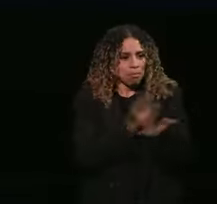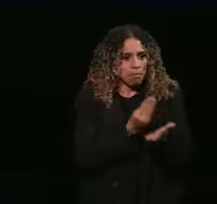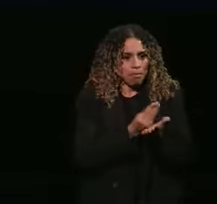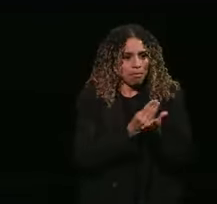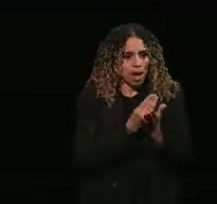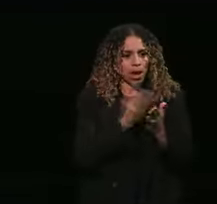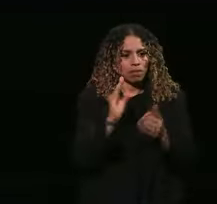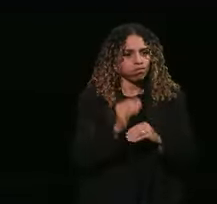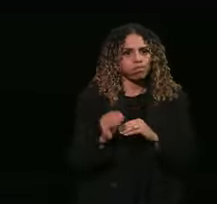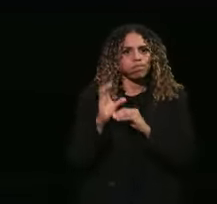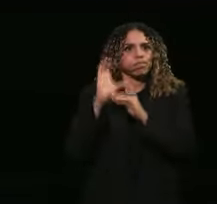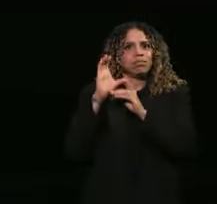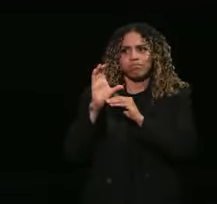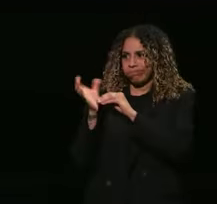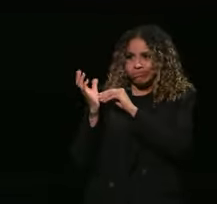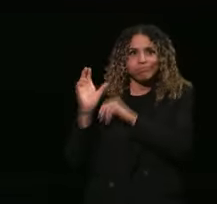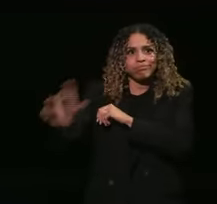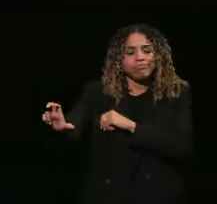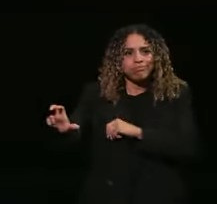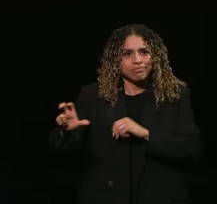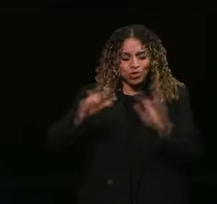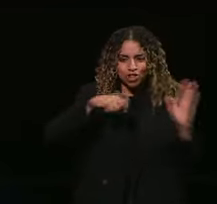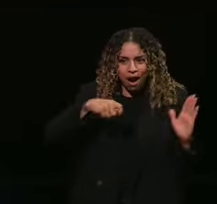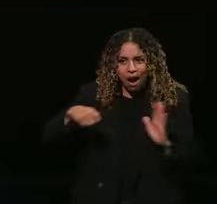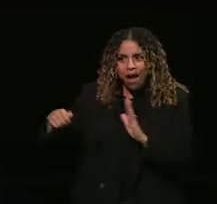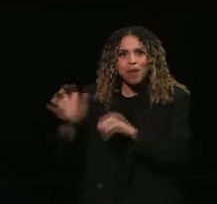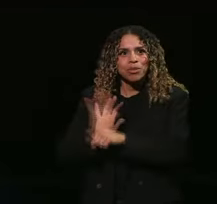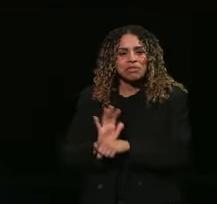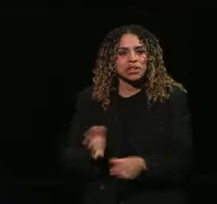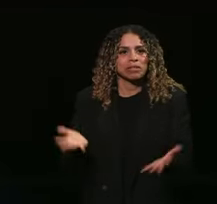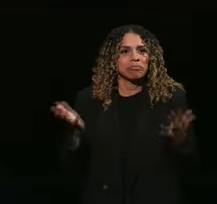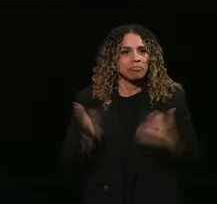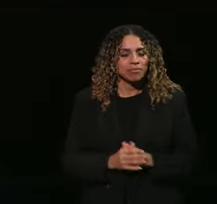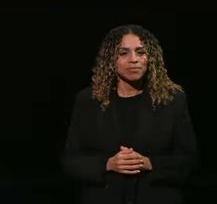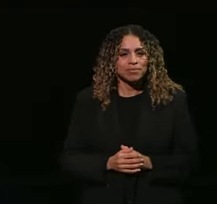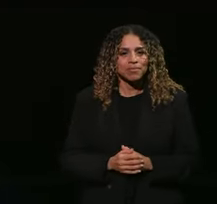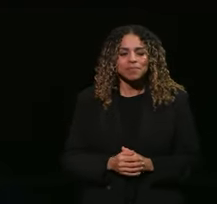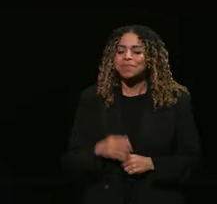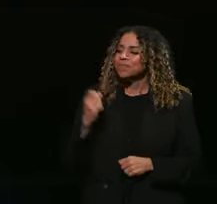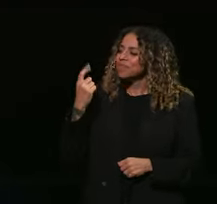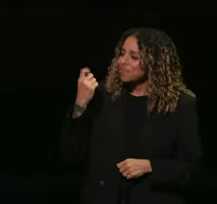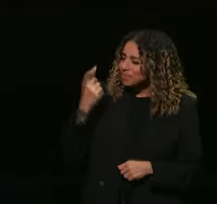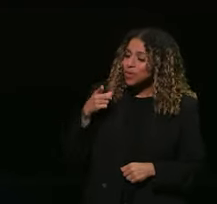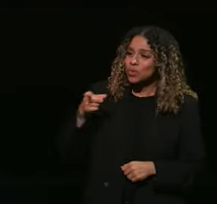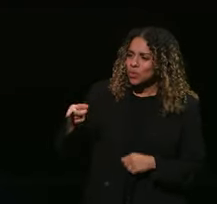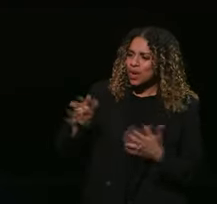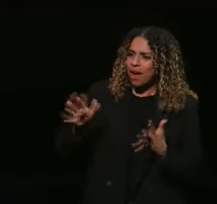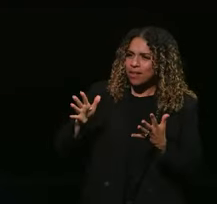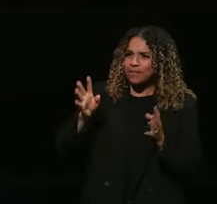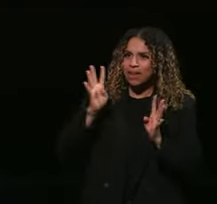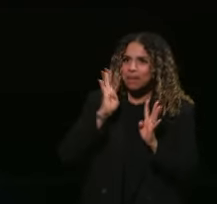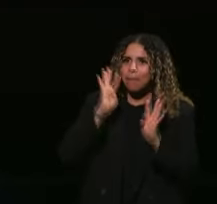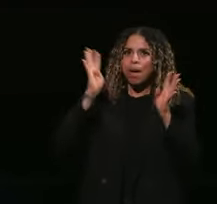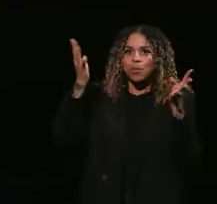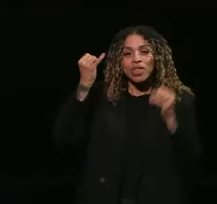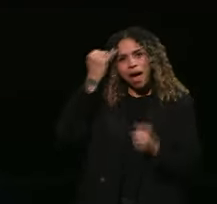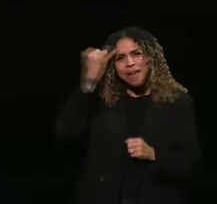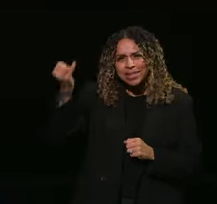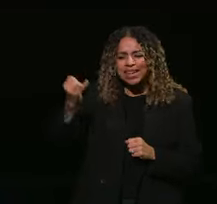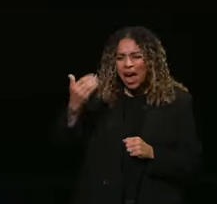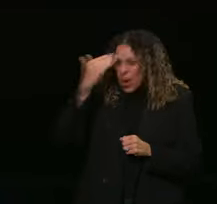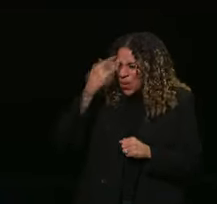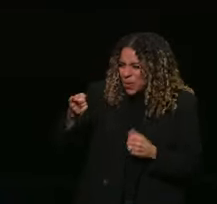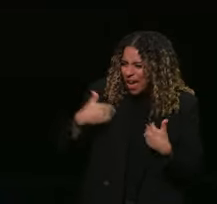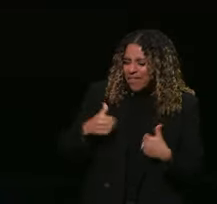the movie. So because you were, you kind of came up with this idea after having a project in